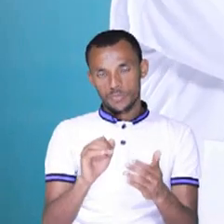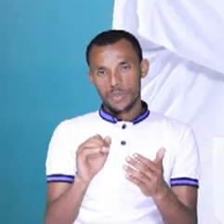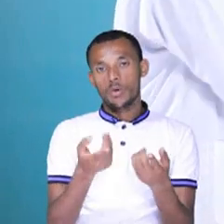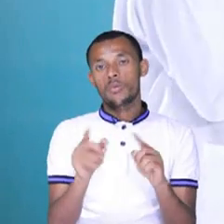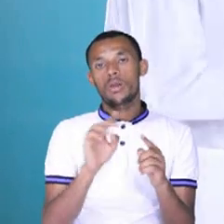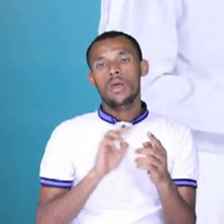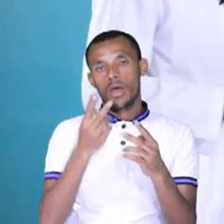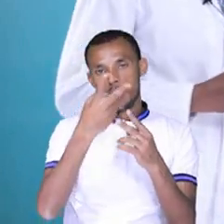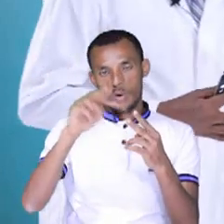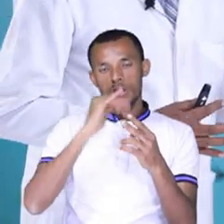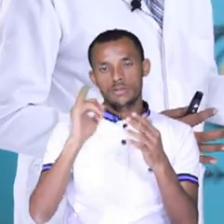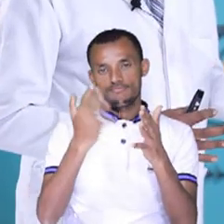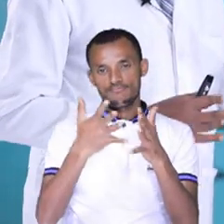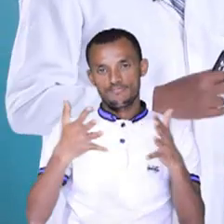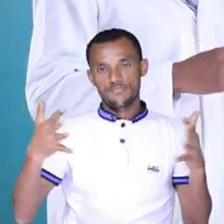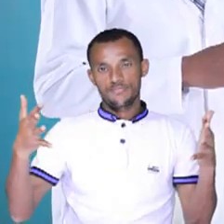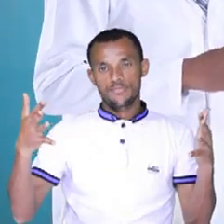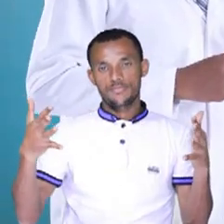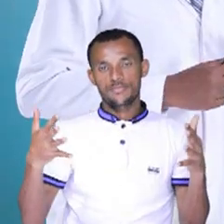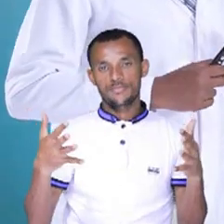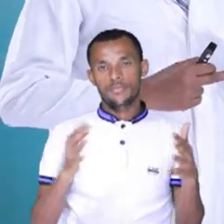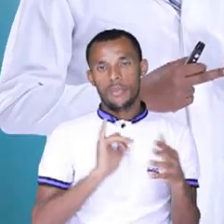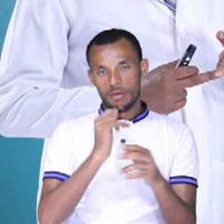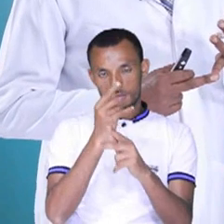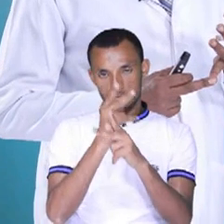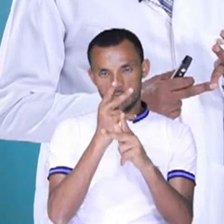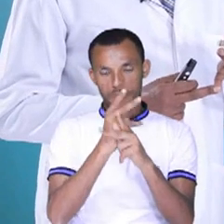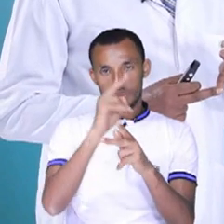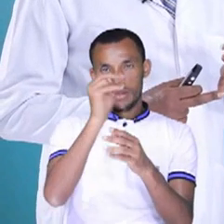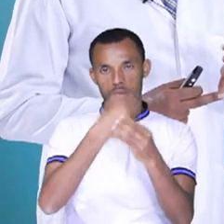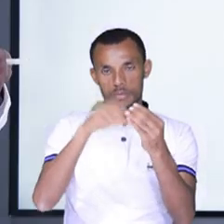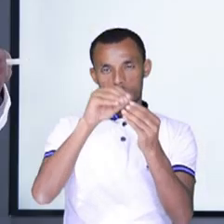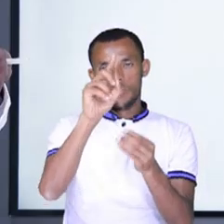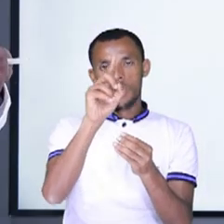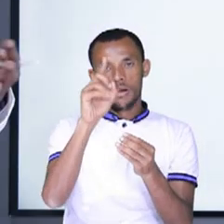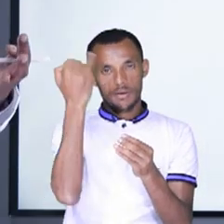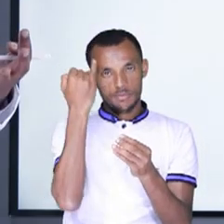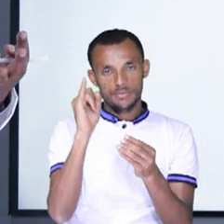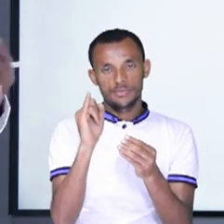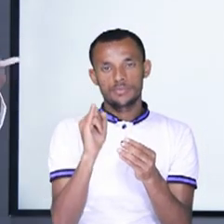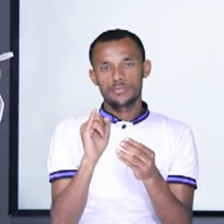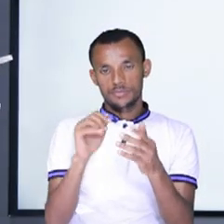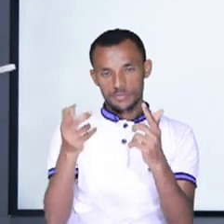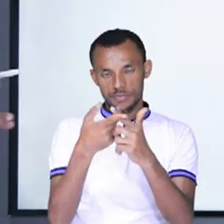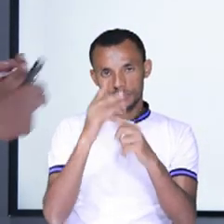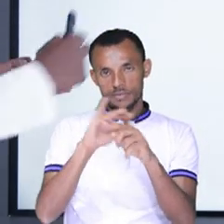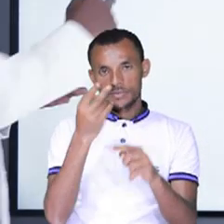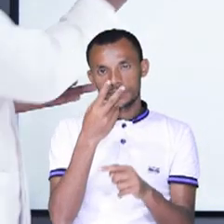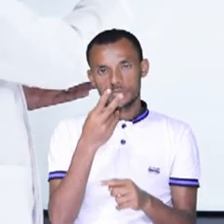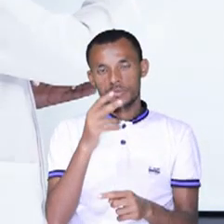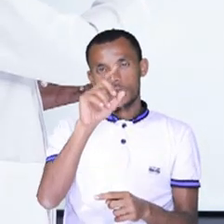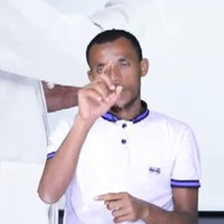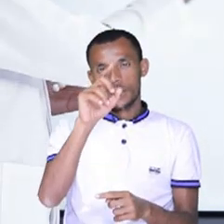So when a power is expanded, I would expect n plus 1 terms. Second,